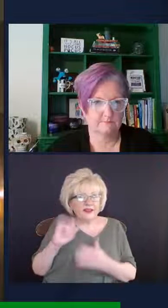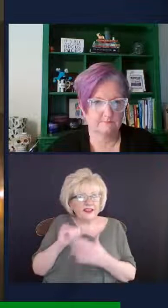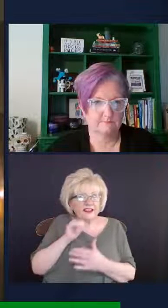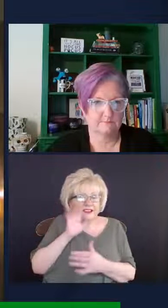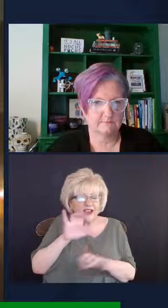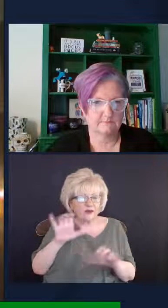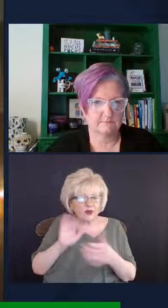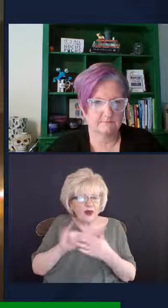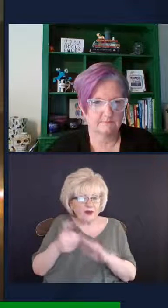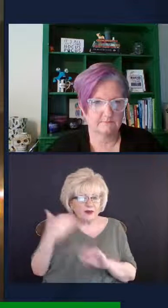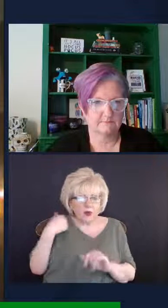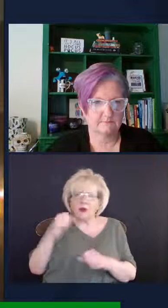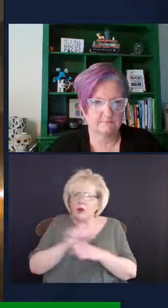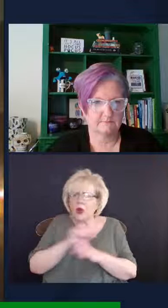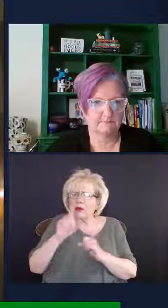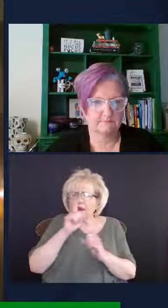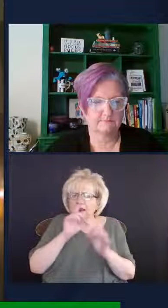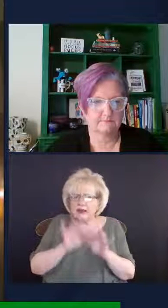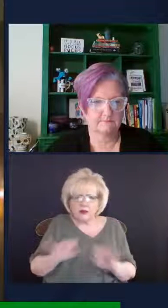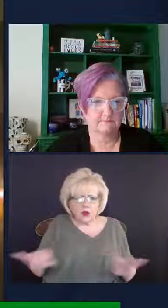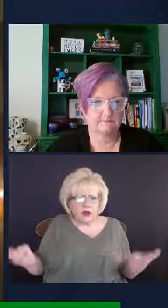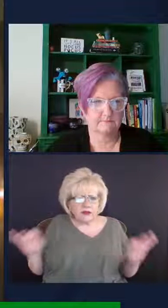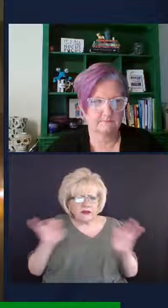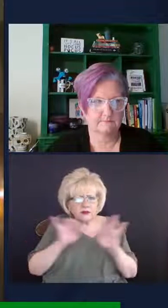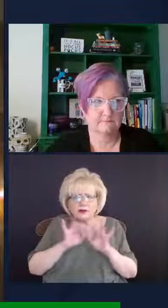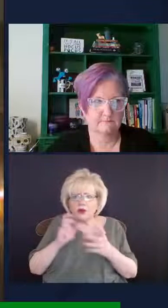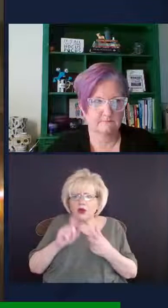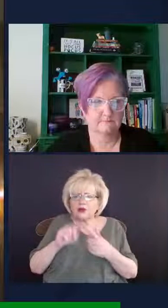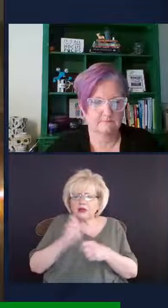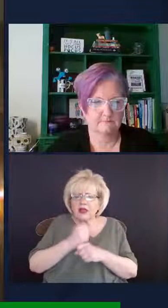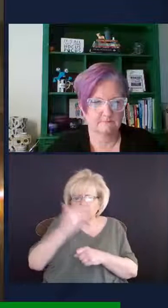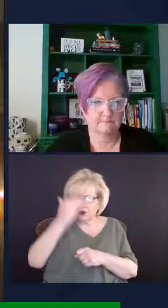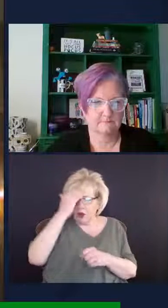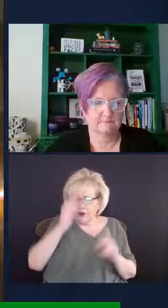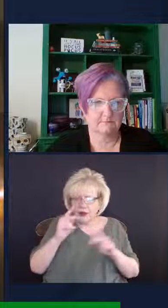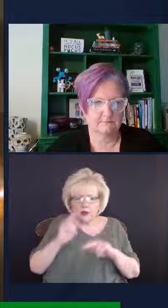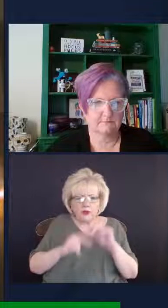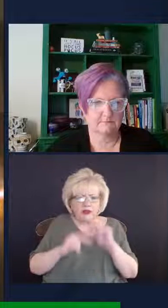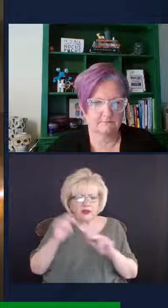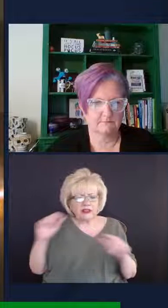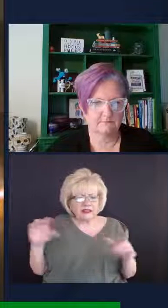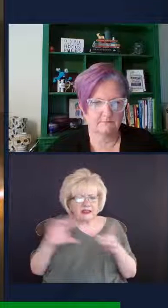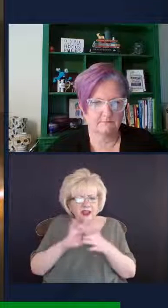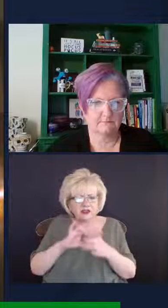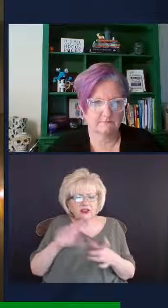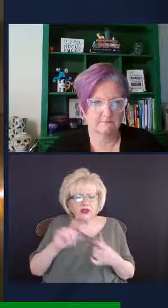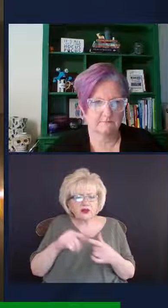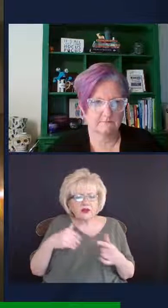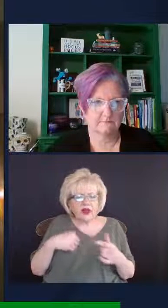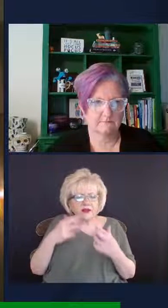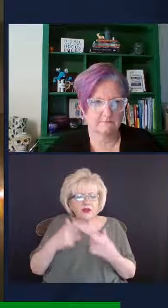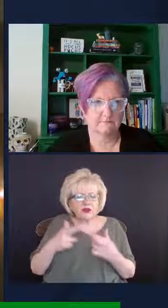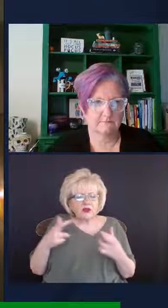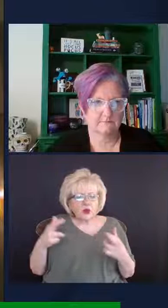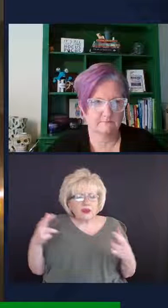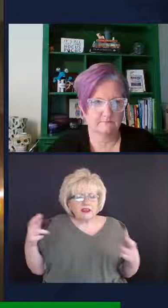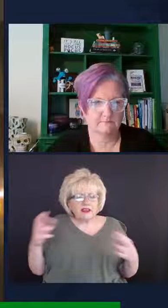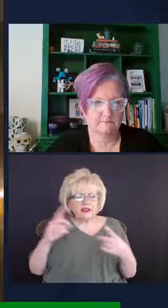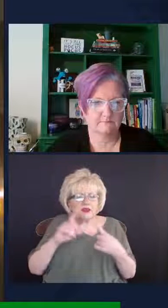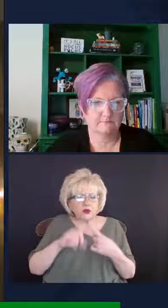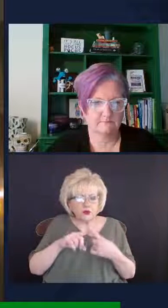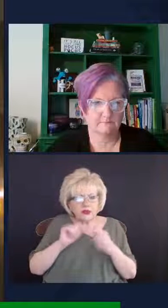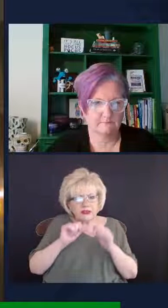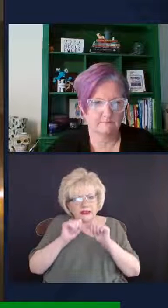is a place where you can get to know people and build connections, and also have the resources to